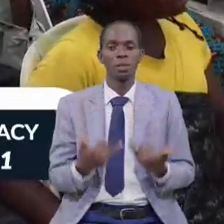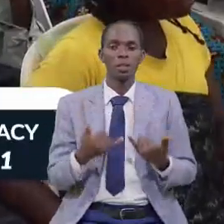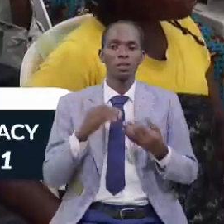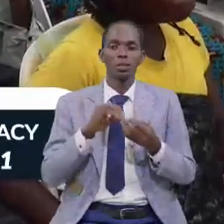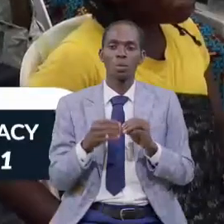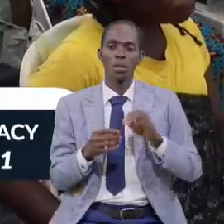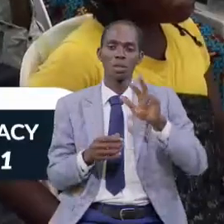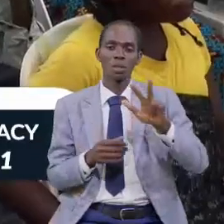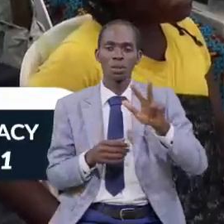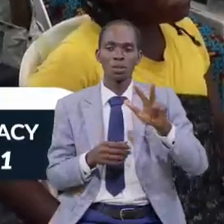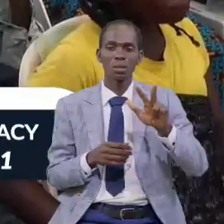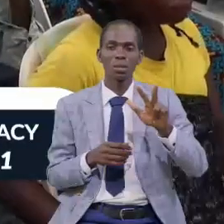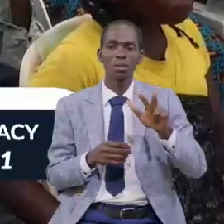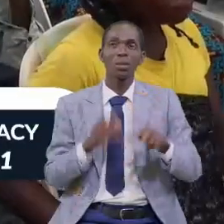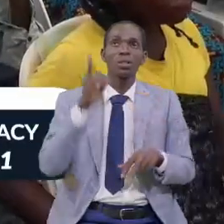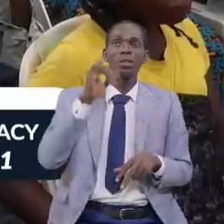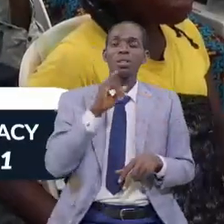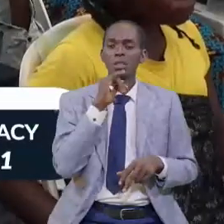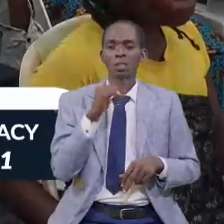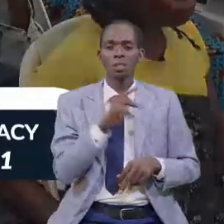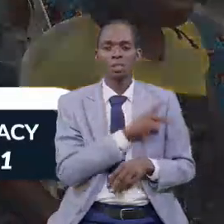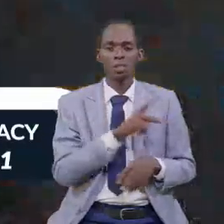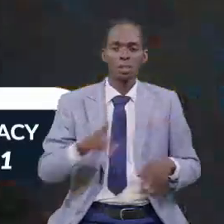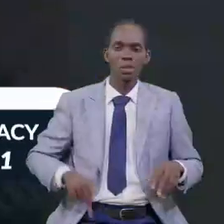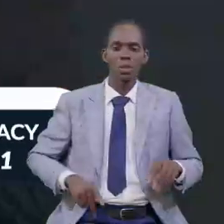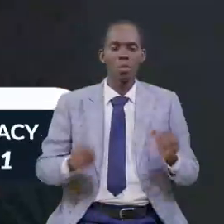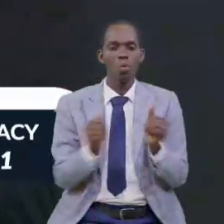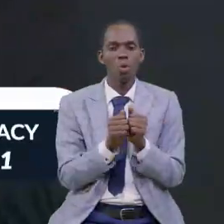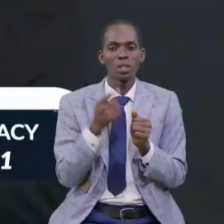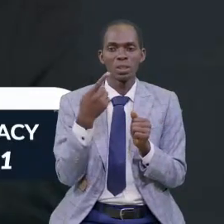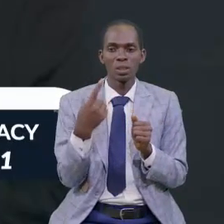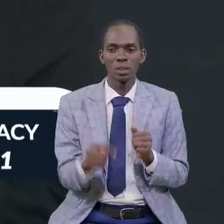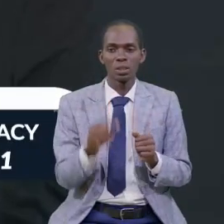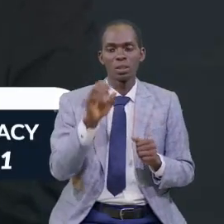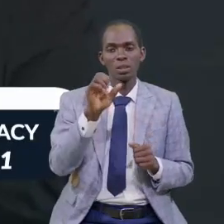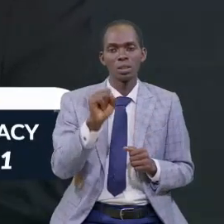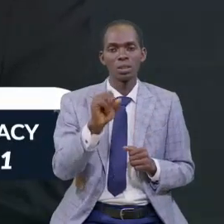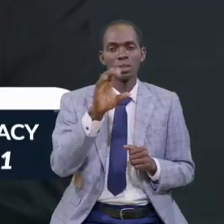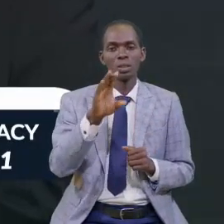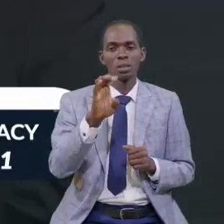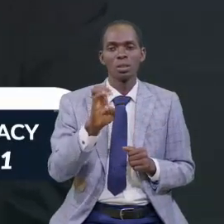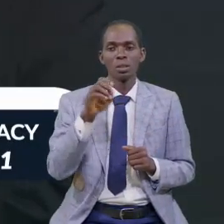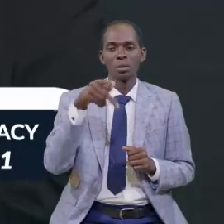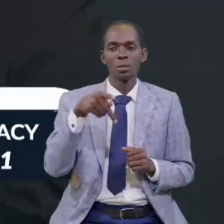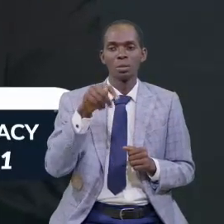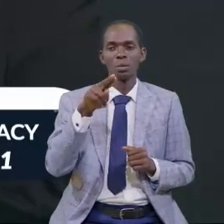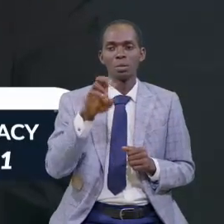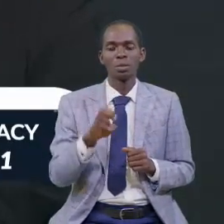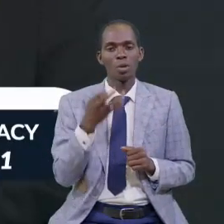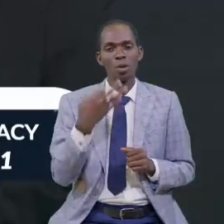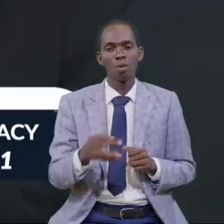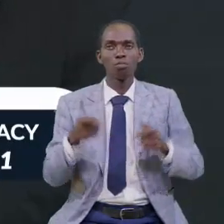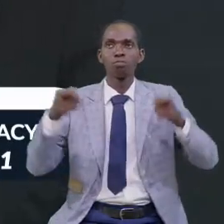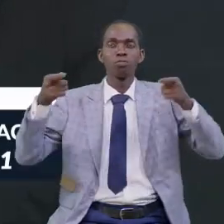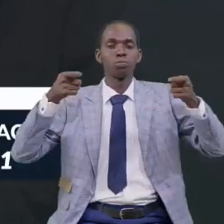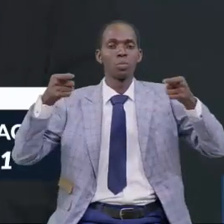with the scepter of supremacy. The King with the scepter of supremacy. Hebrews